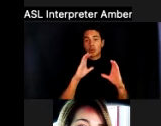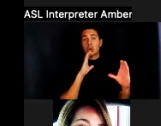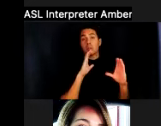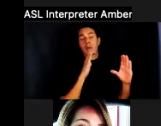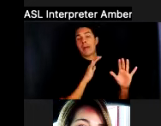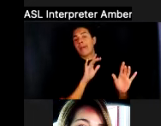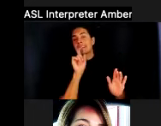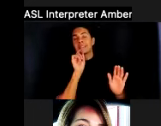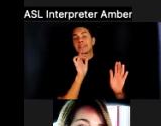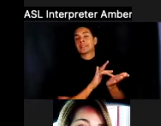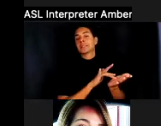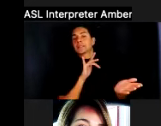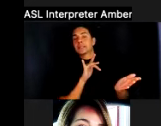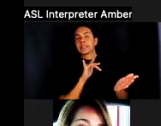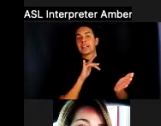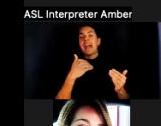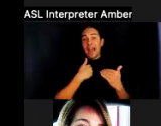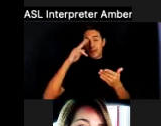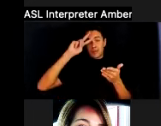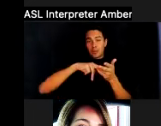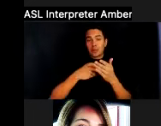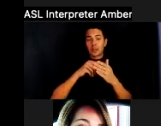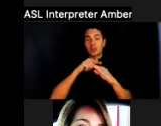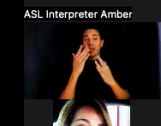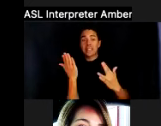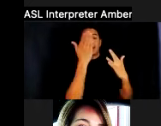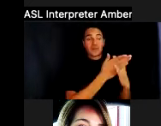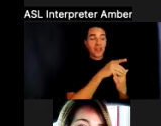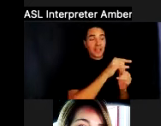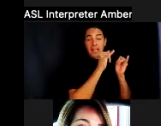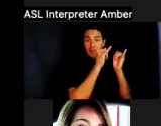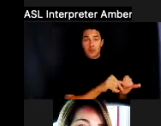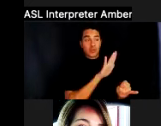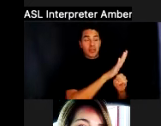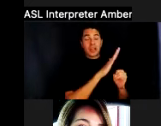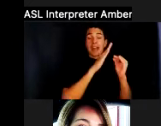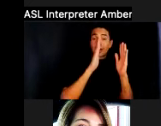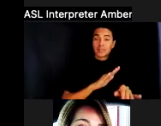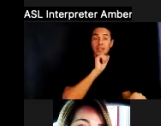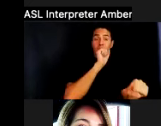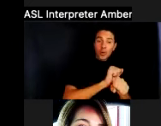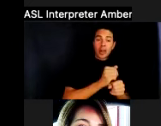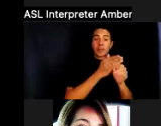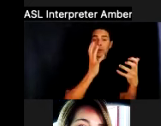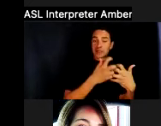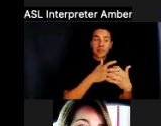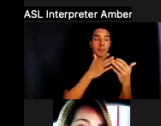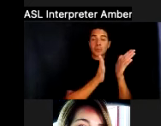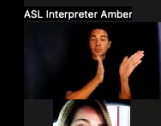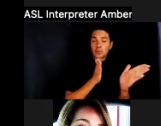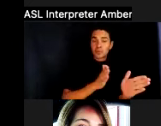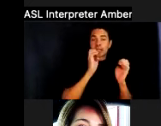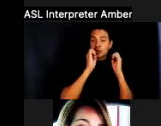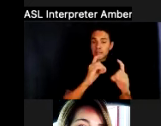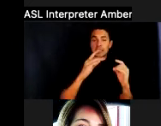the purpose or effect of substantially interfering with an individual's employment, public accommodations, public services,